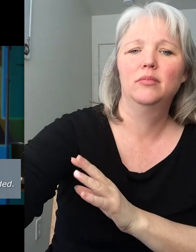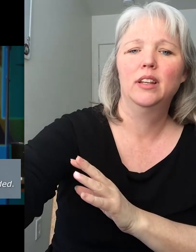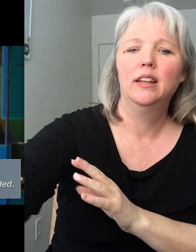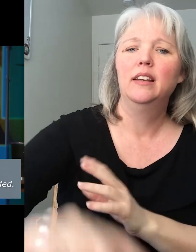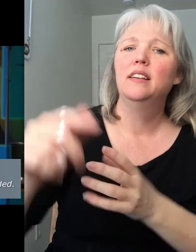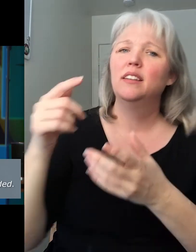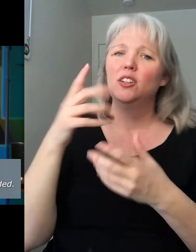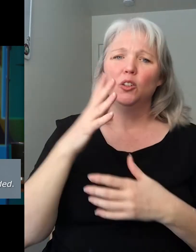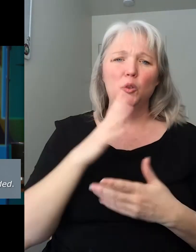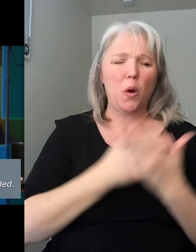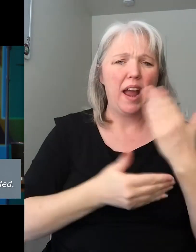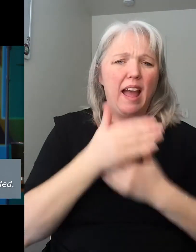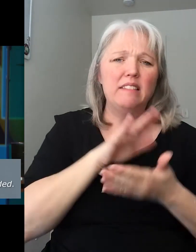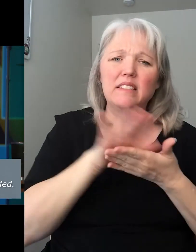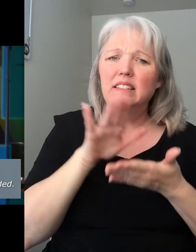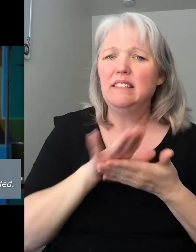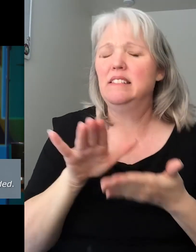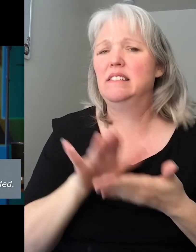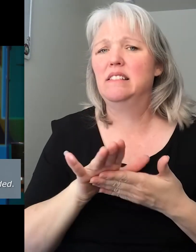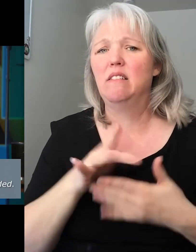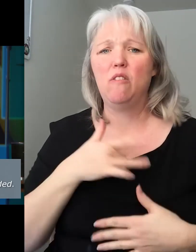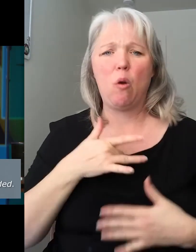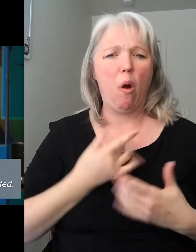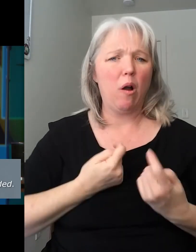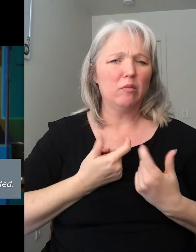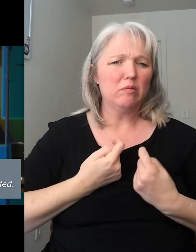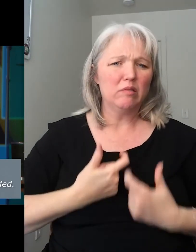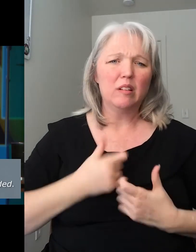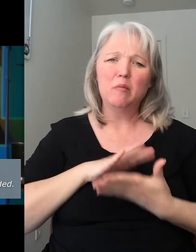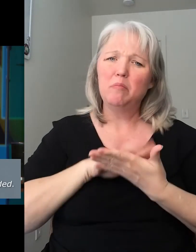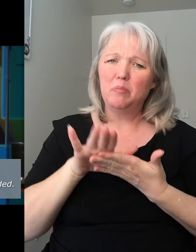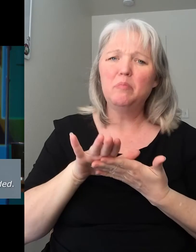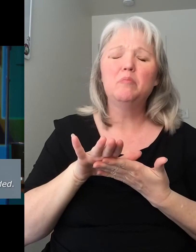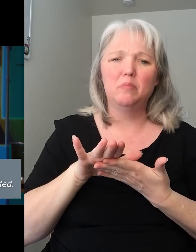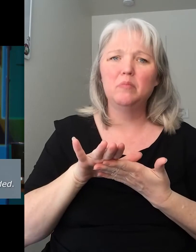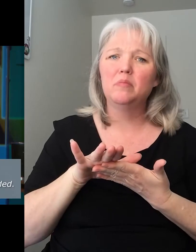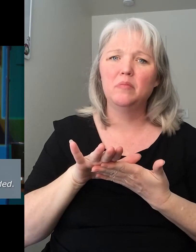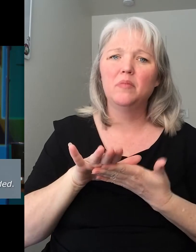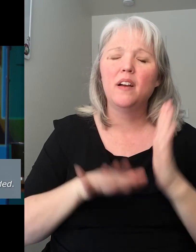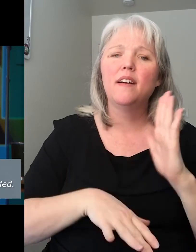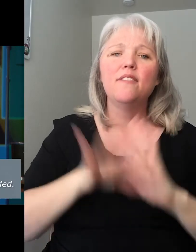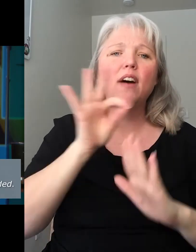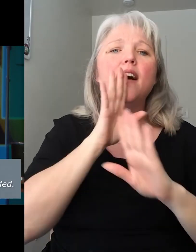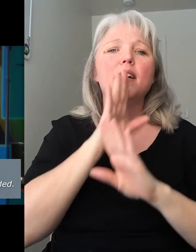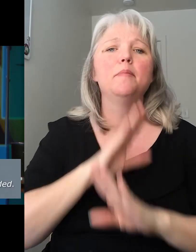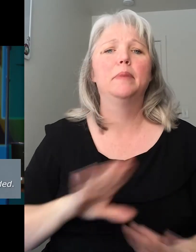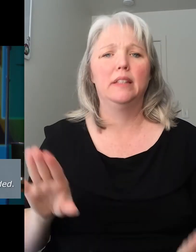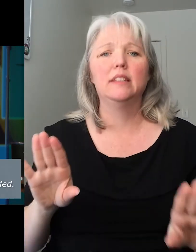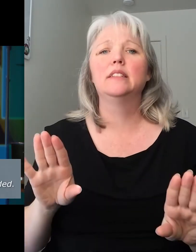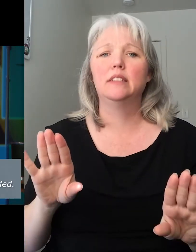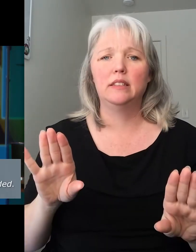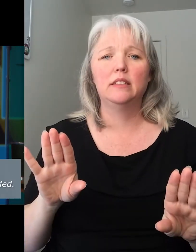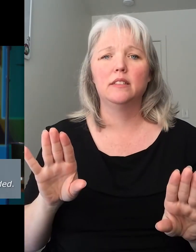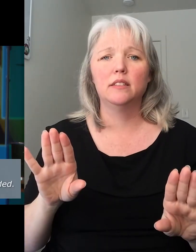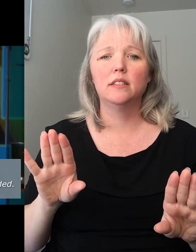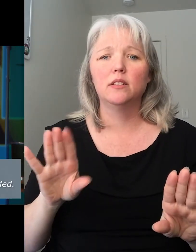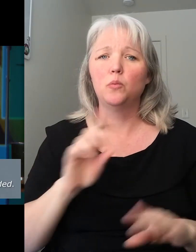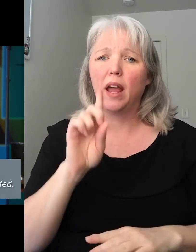your hands, you sinners, and purify your hearts, you double-minded. Find